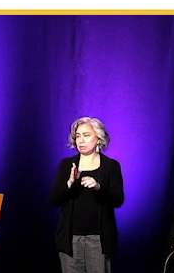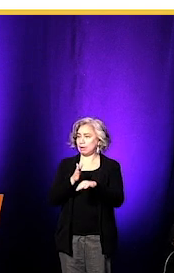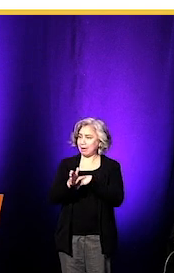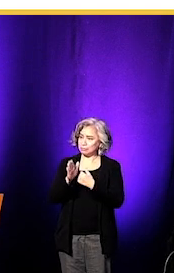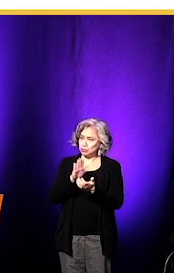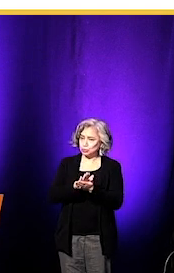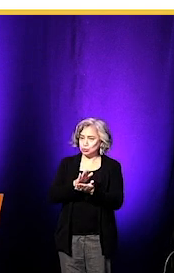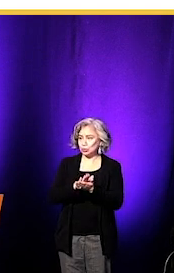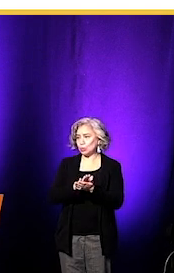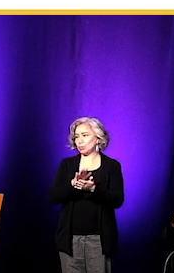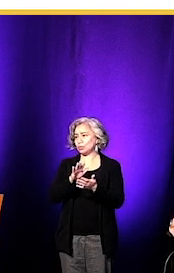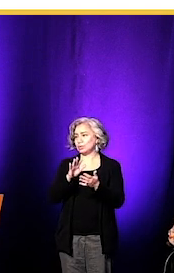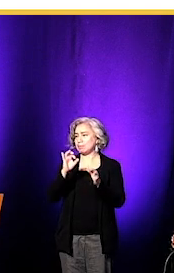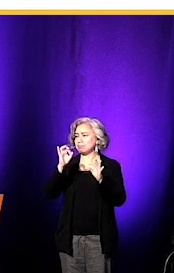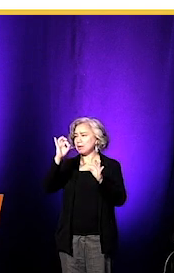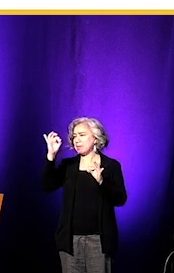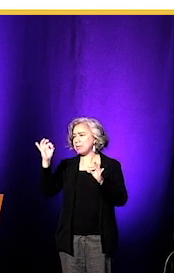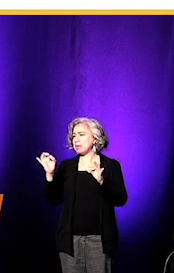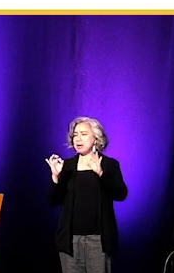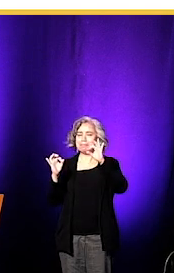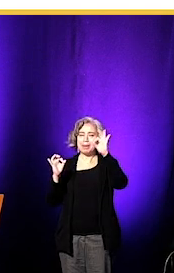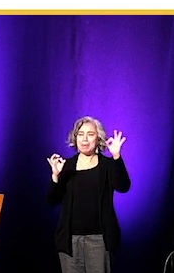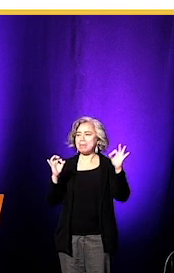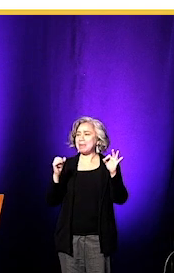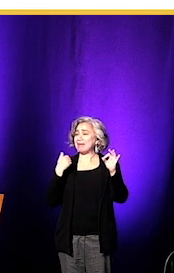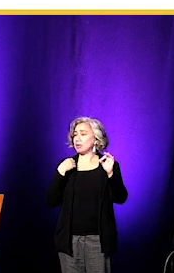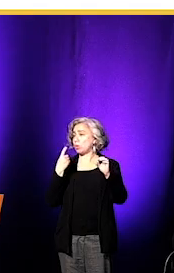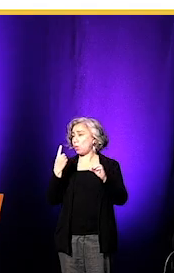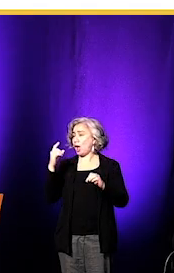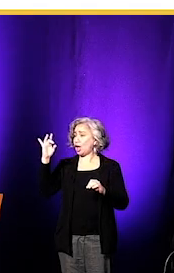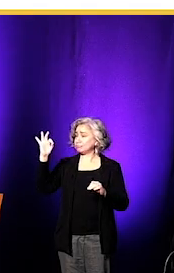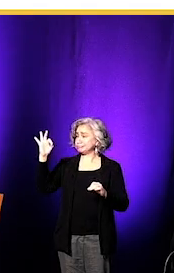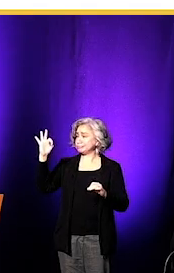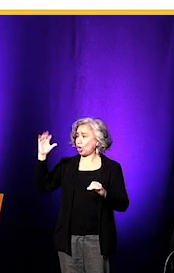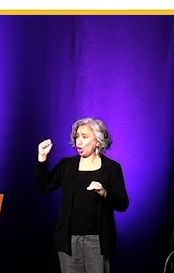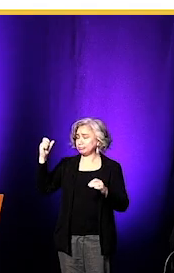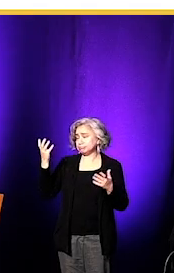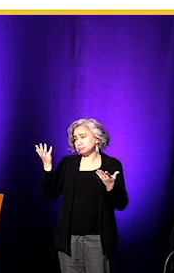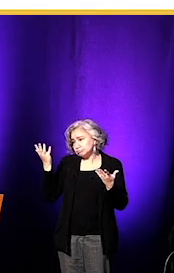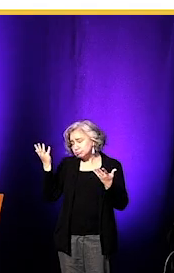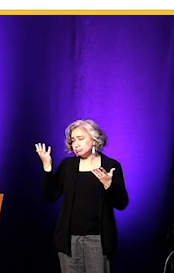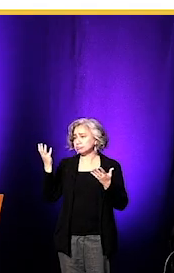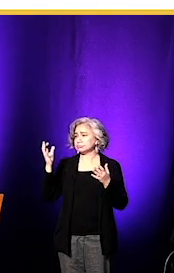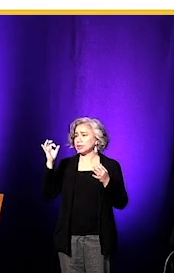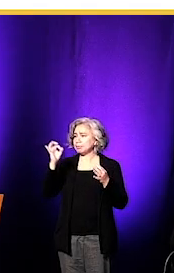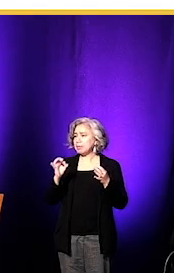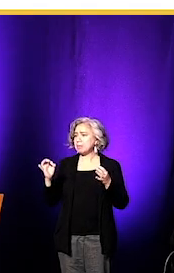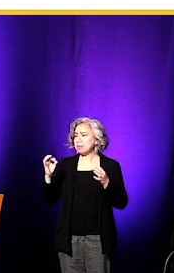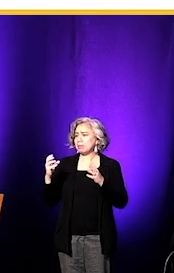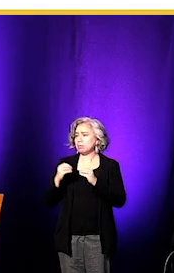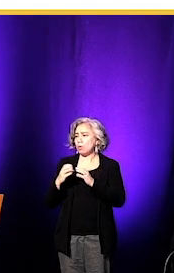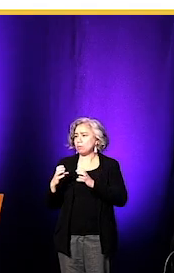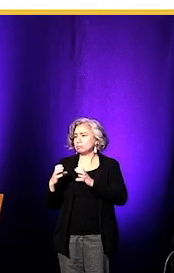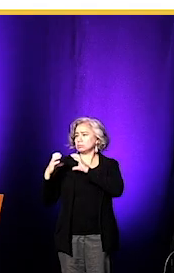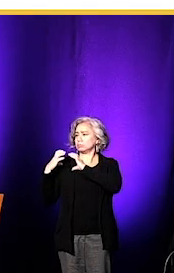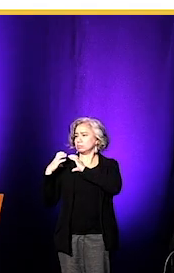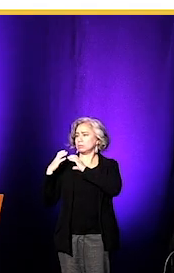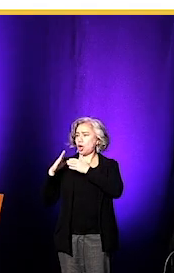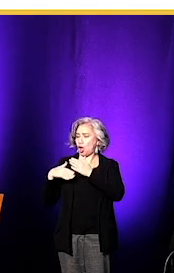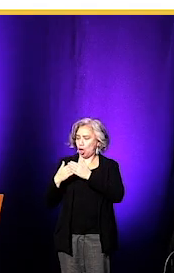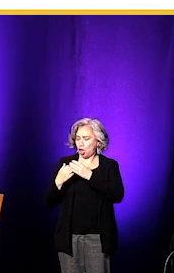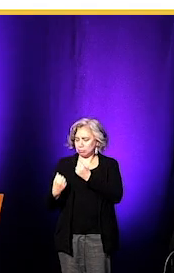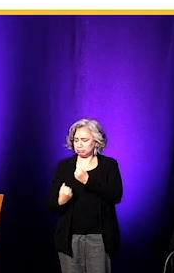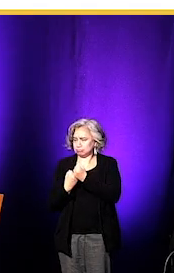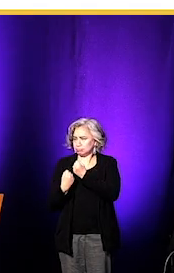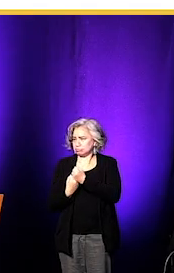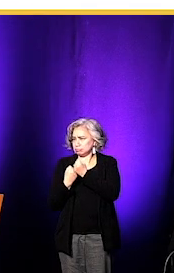405, you had a range of kind of nodes in this ecology that together help sustain. I think